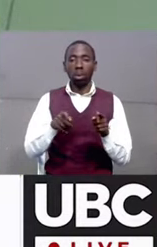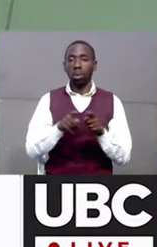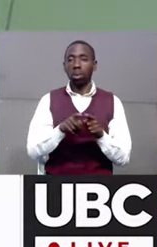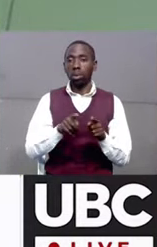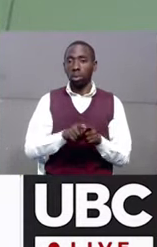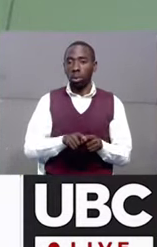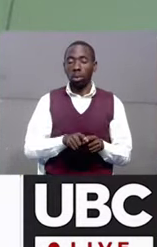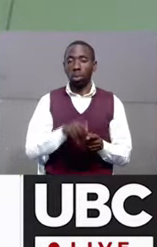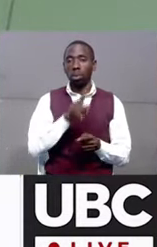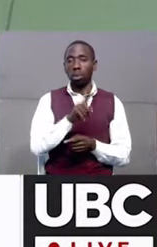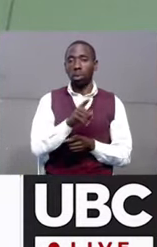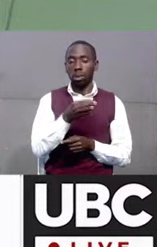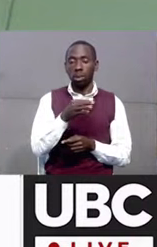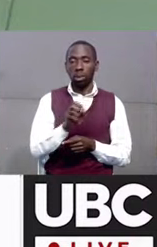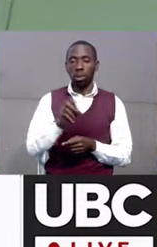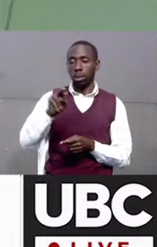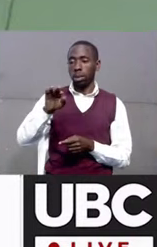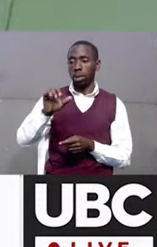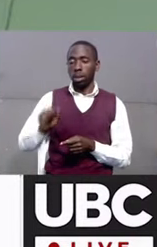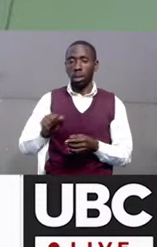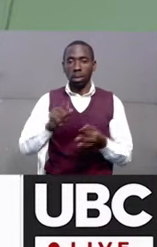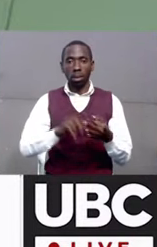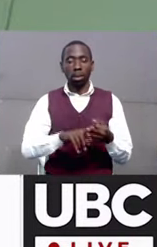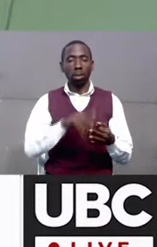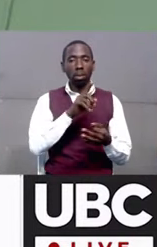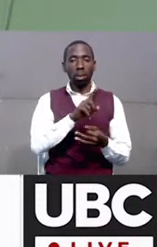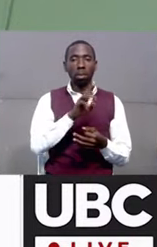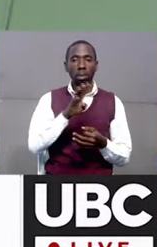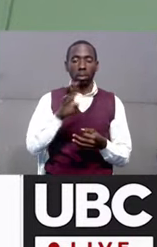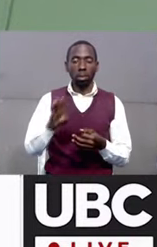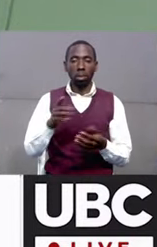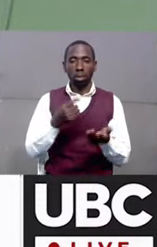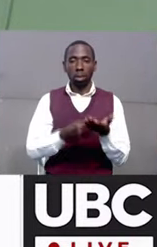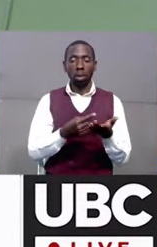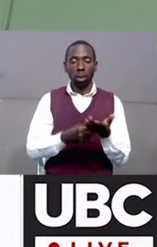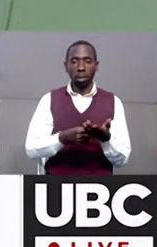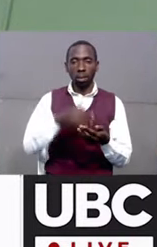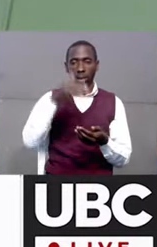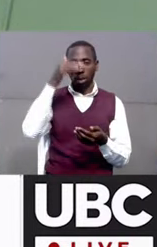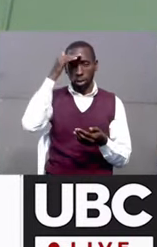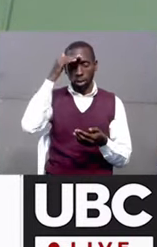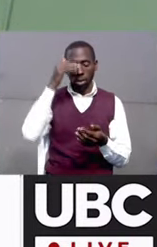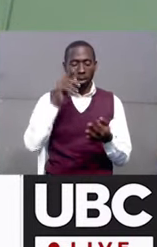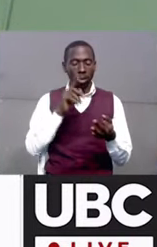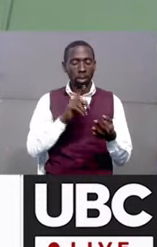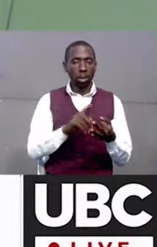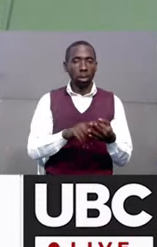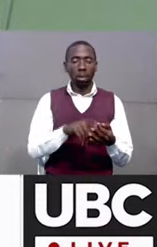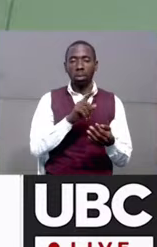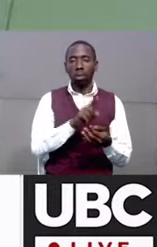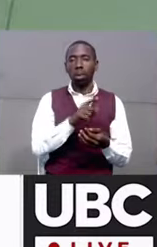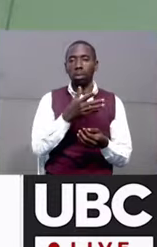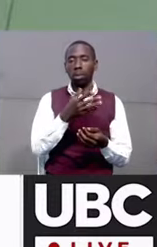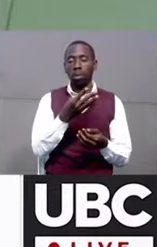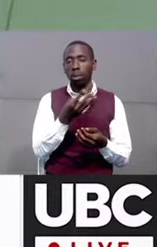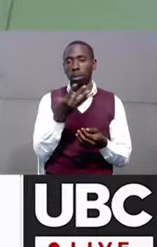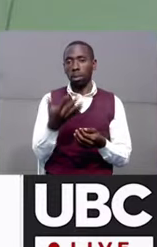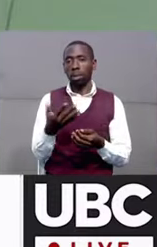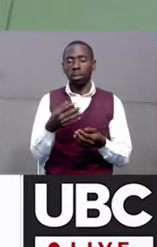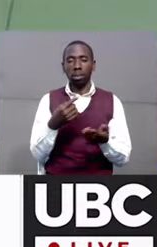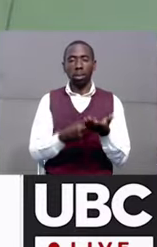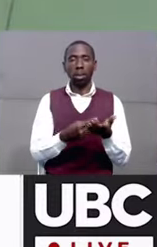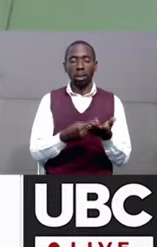DIGAL, Vote 137, NIRA, Vote 144, Uganda Police Force, and vote 145 Uganda Prison Service. I beg to